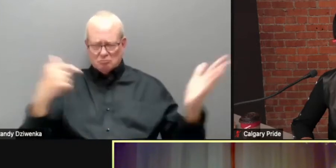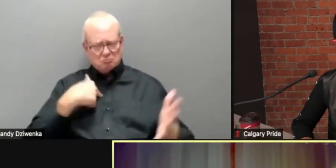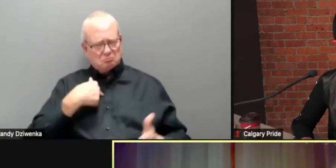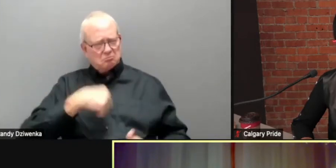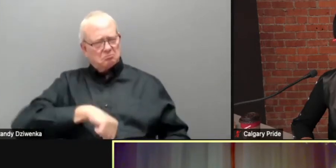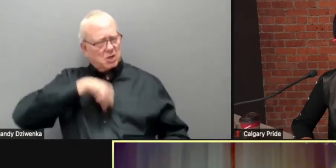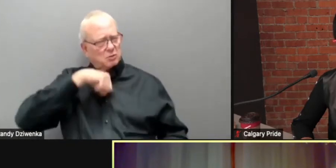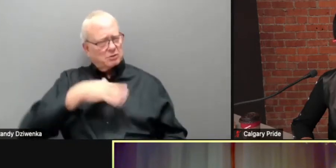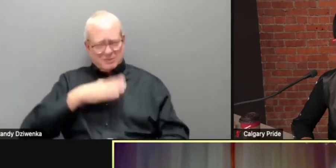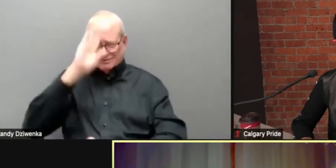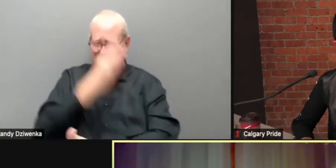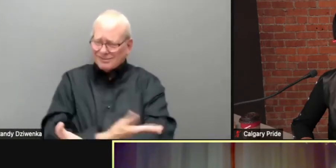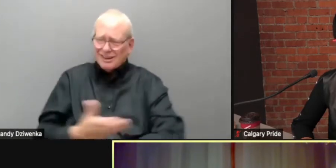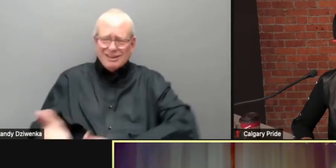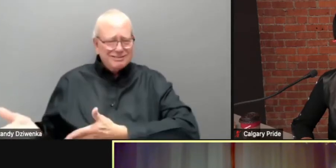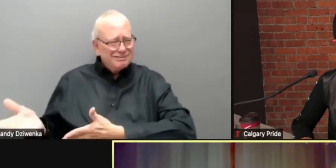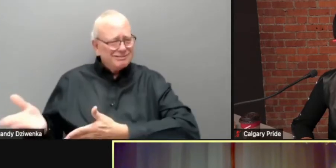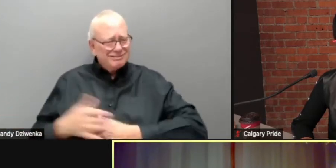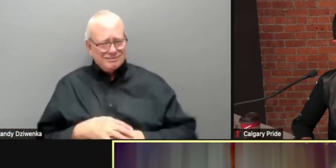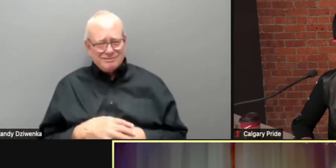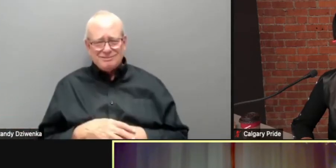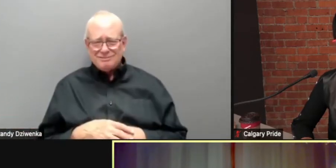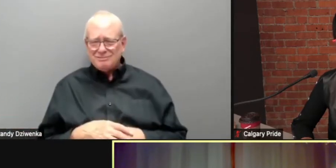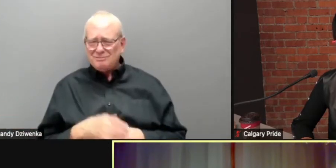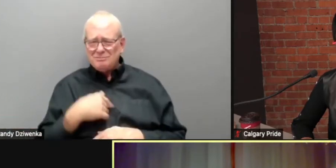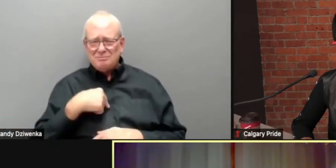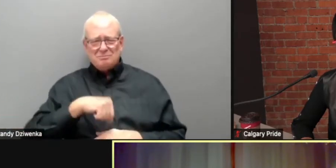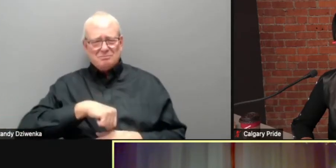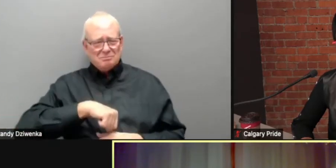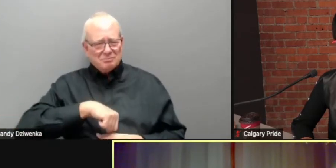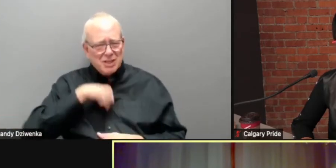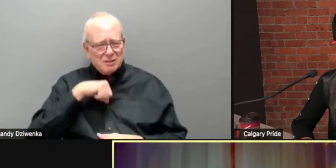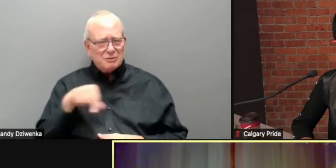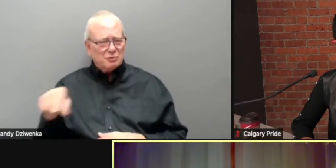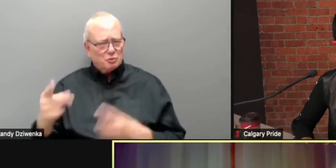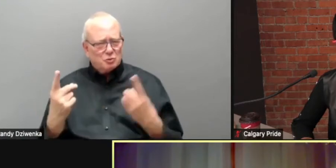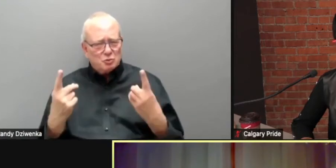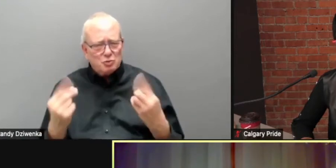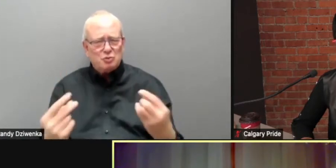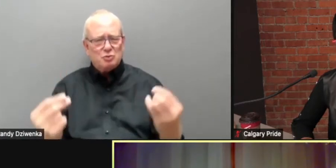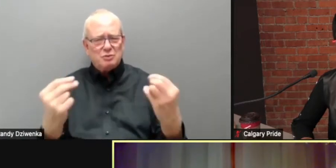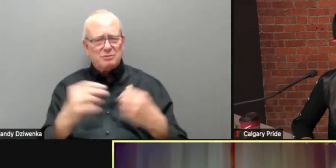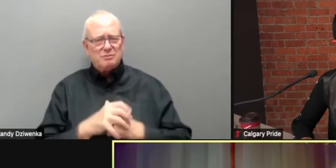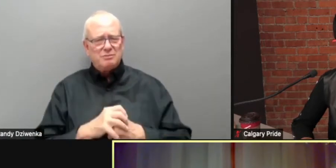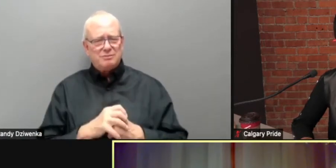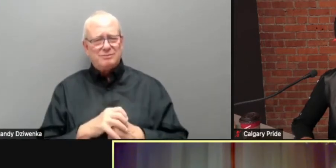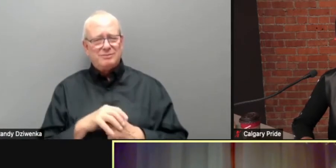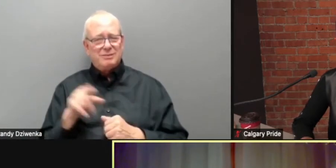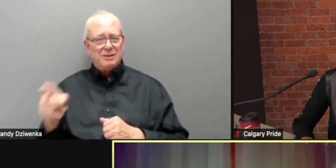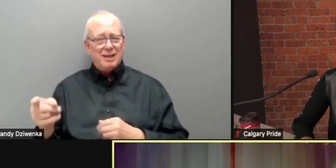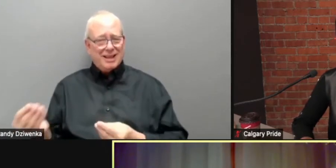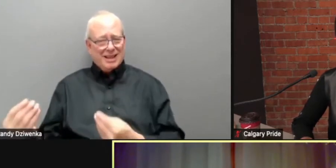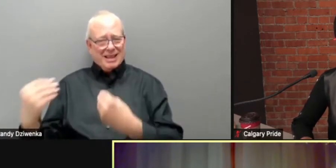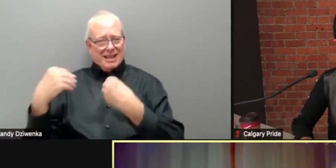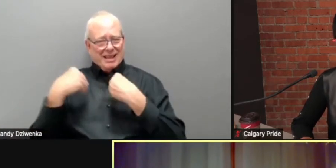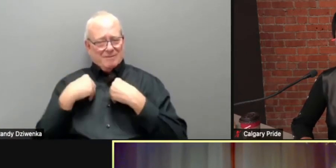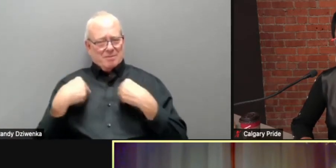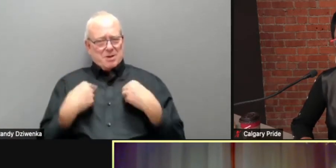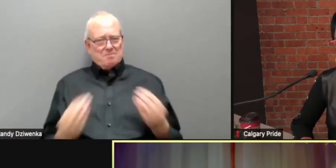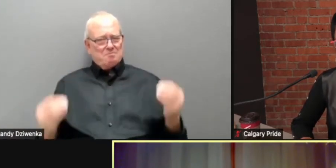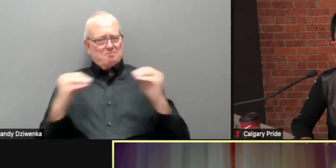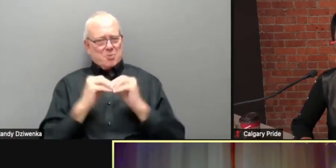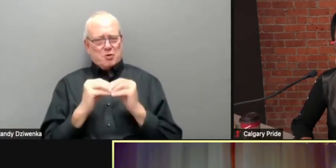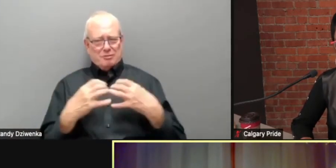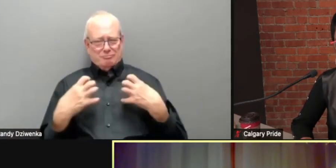he has accomplished all on his own. And that gave me the courage to also stand by. And to me, my